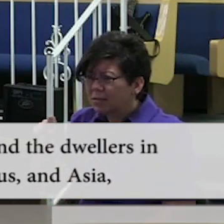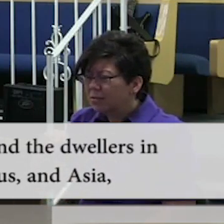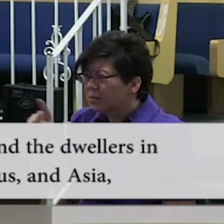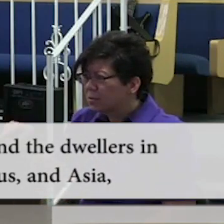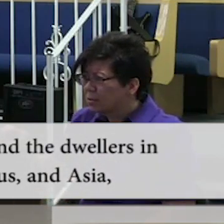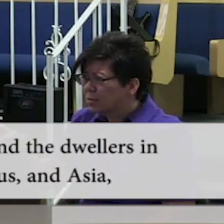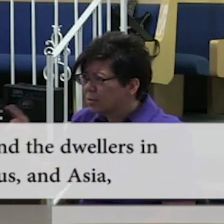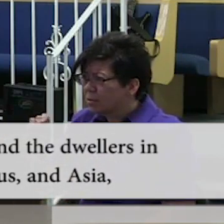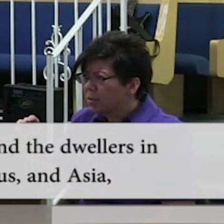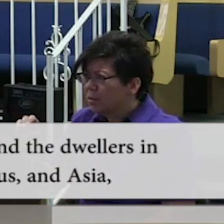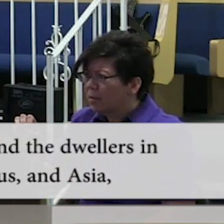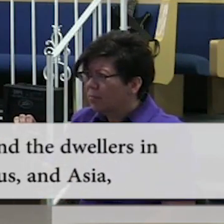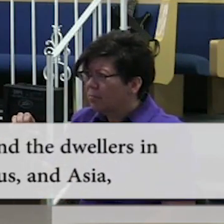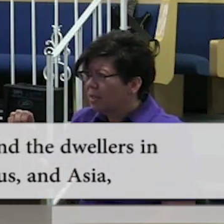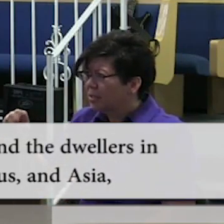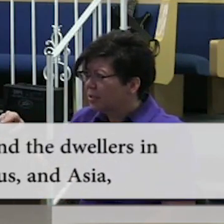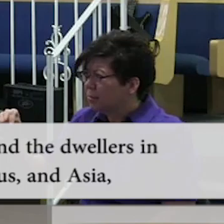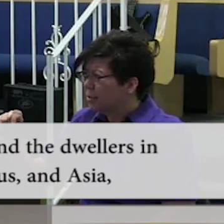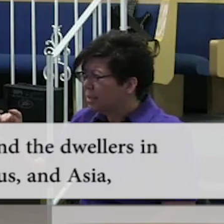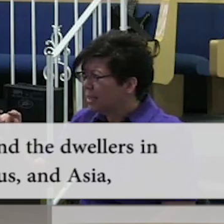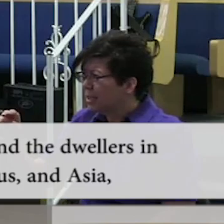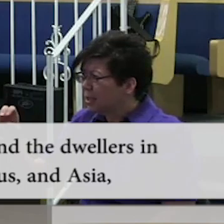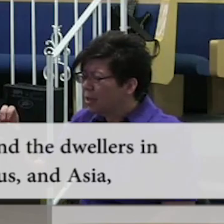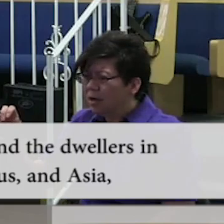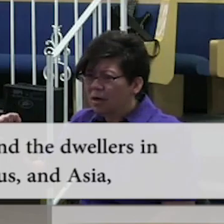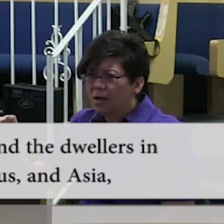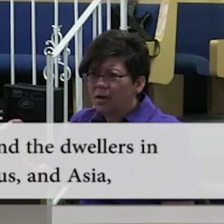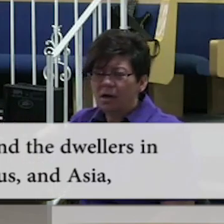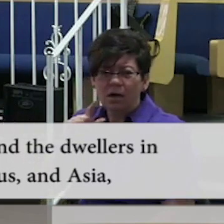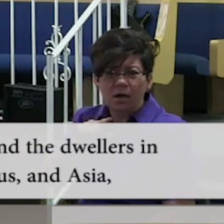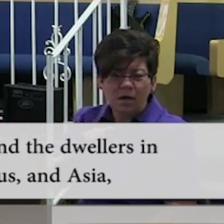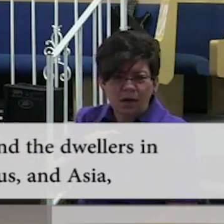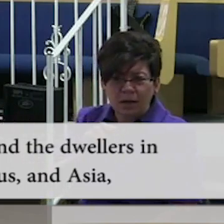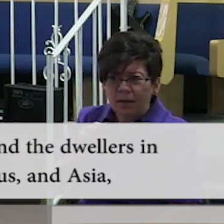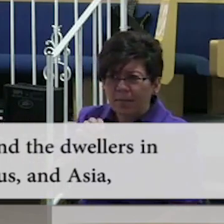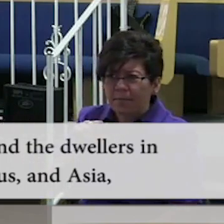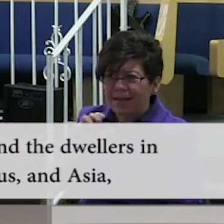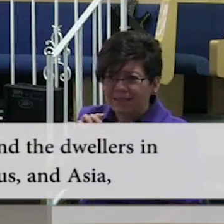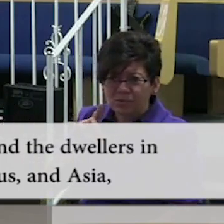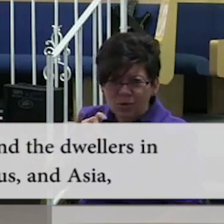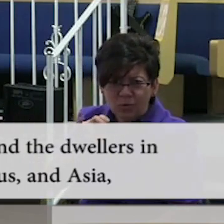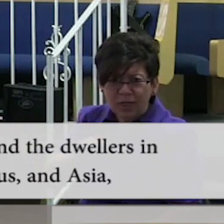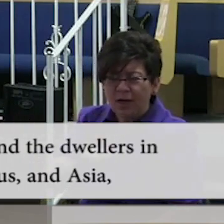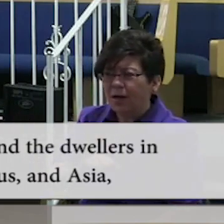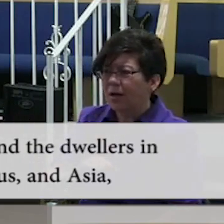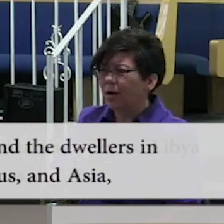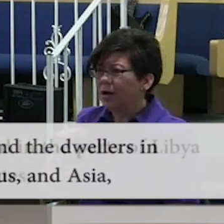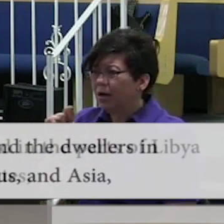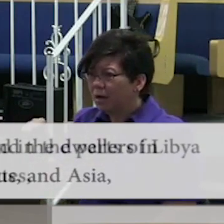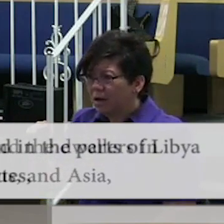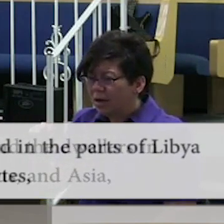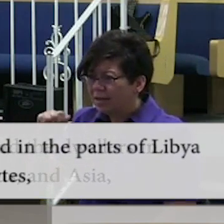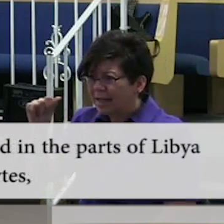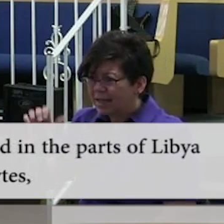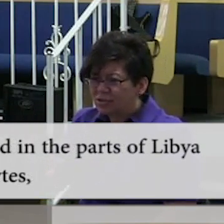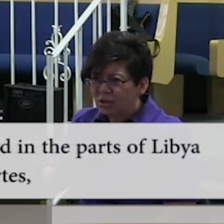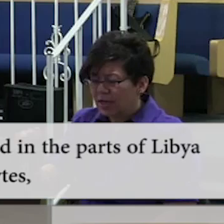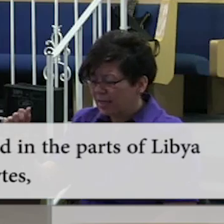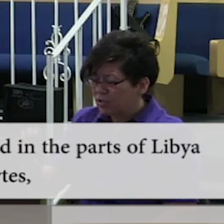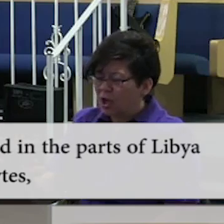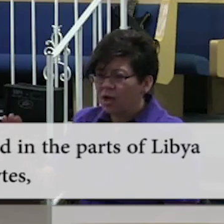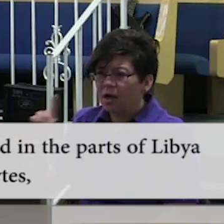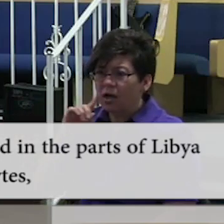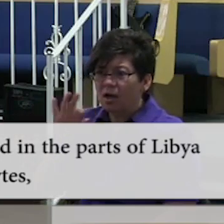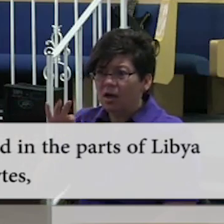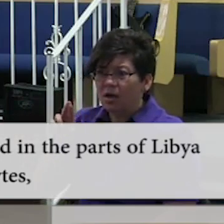in Mesopotamia and in Judea and Cappadocia, in Pontus and Asia,